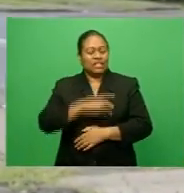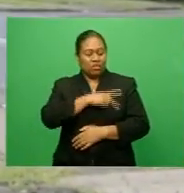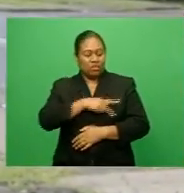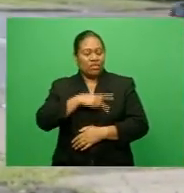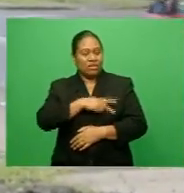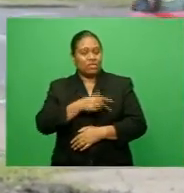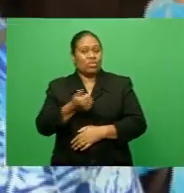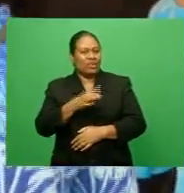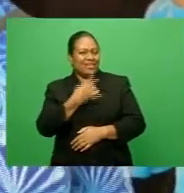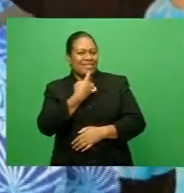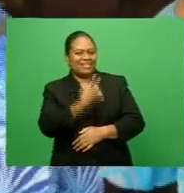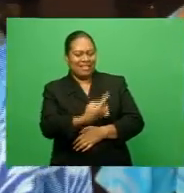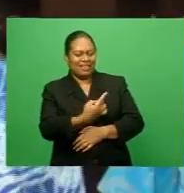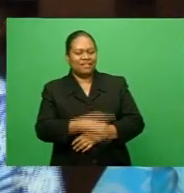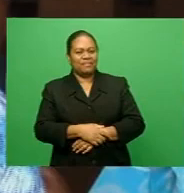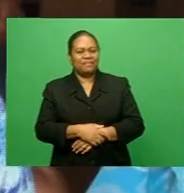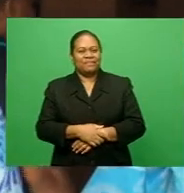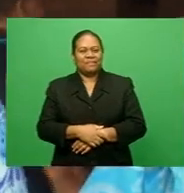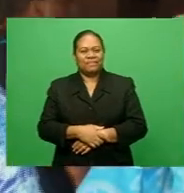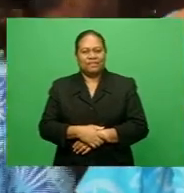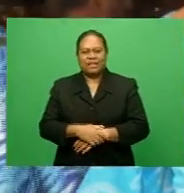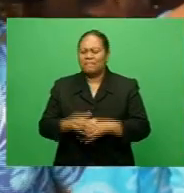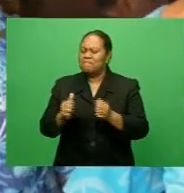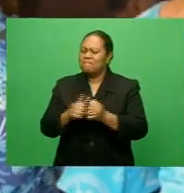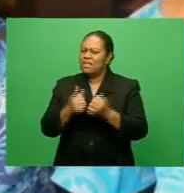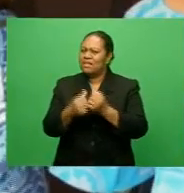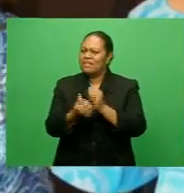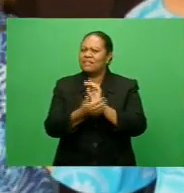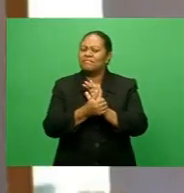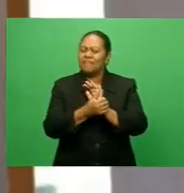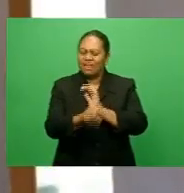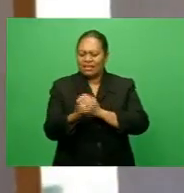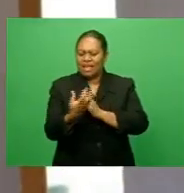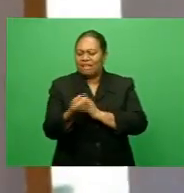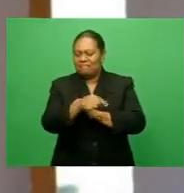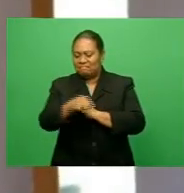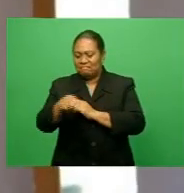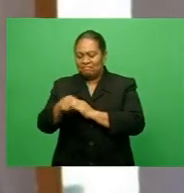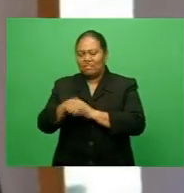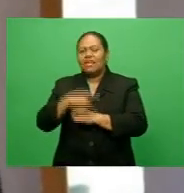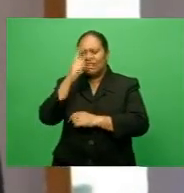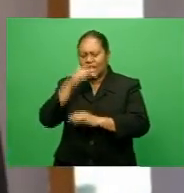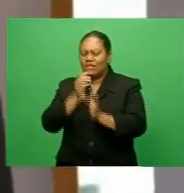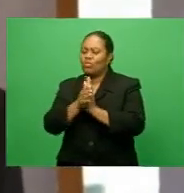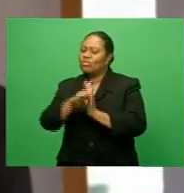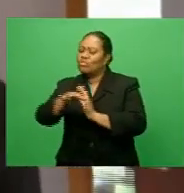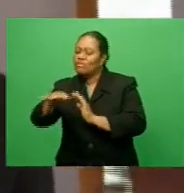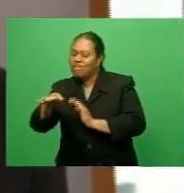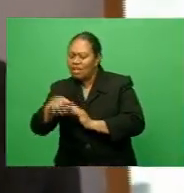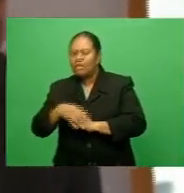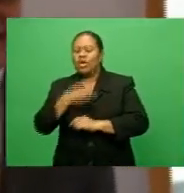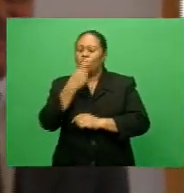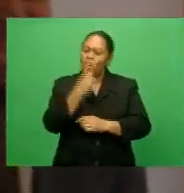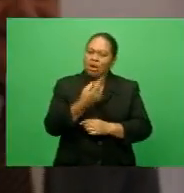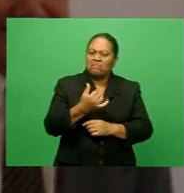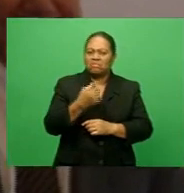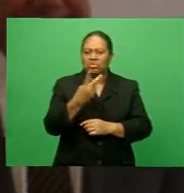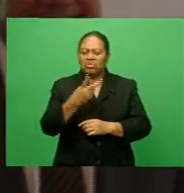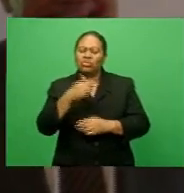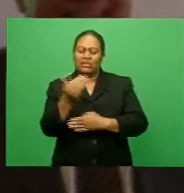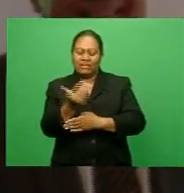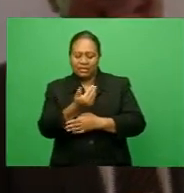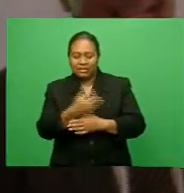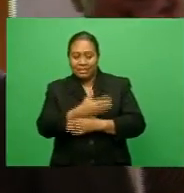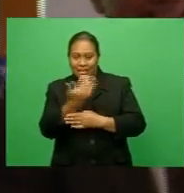said, there are many aspects of this, and we can go and spend a day or two collecting all sorts of